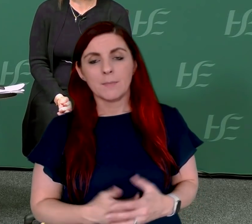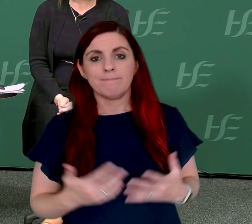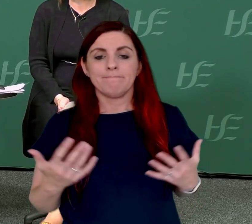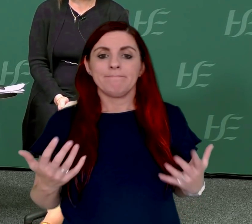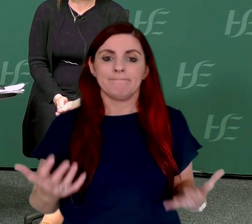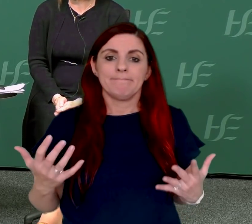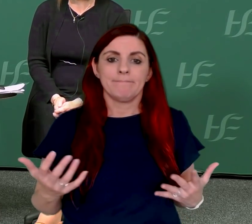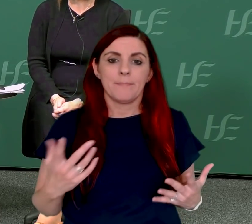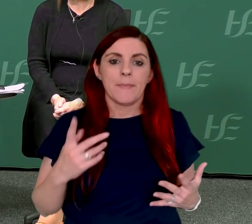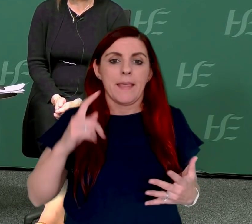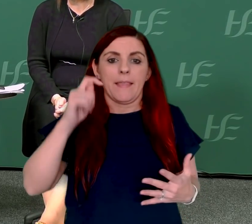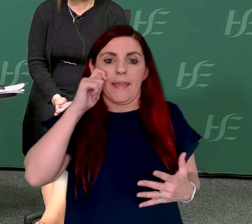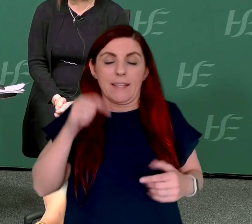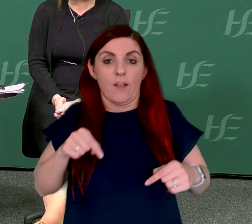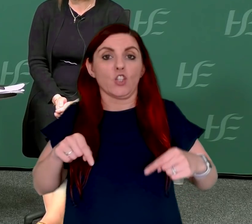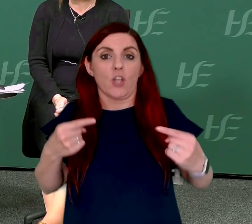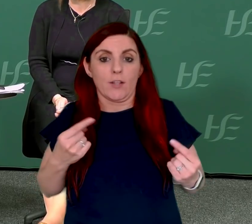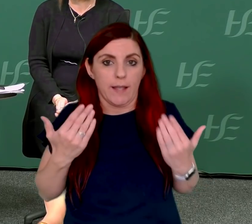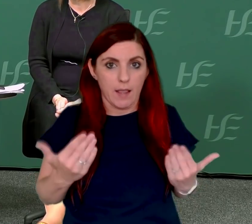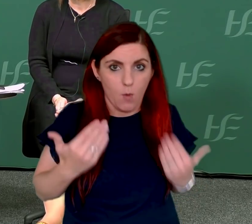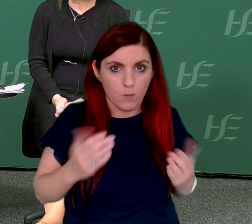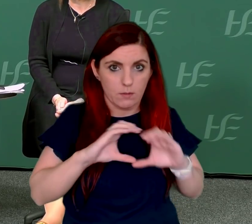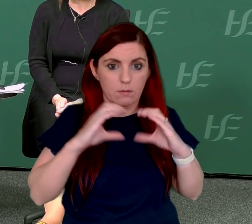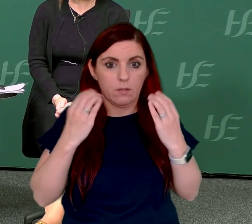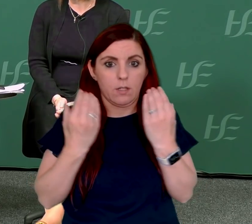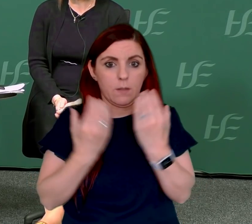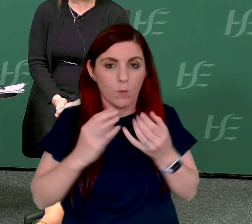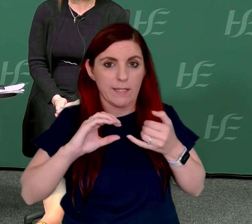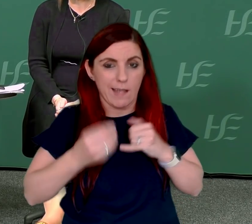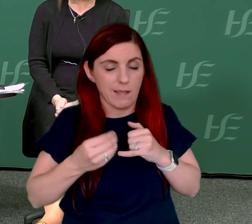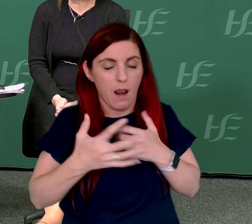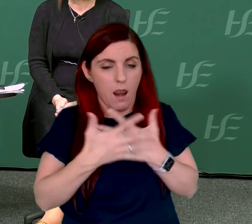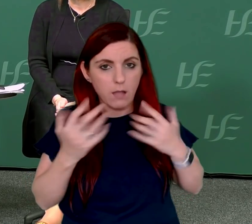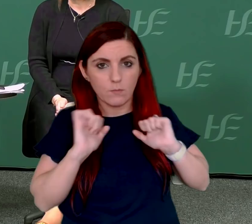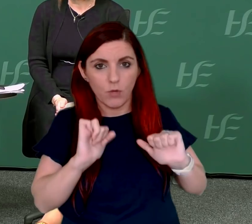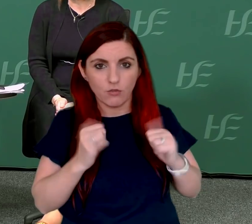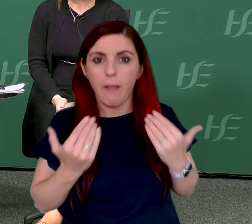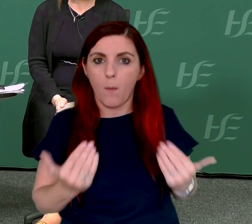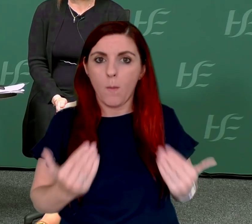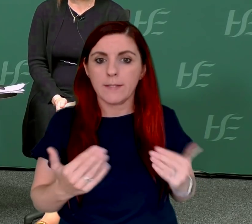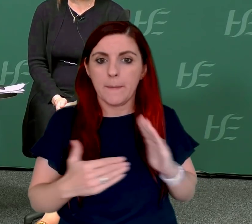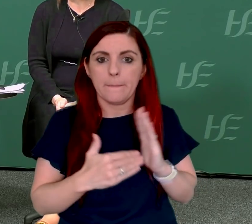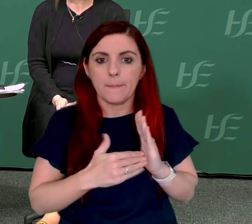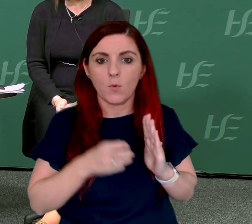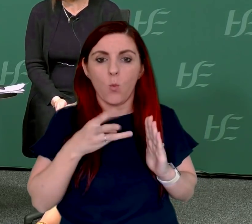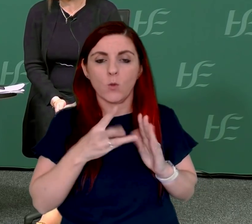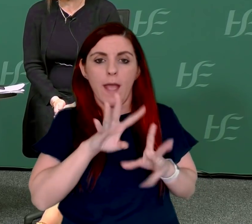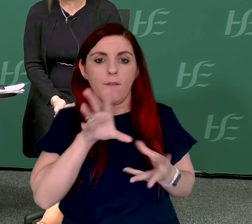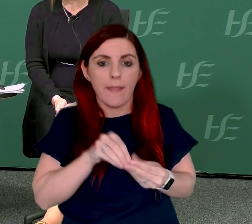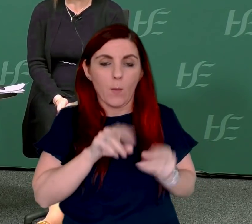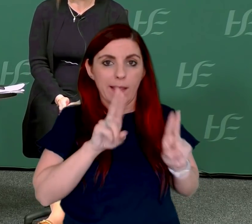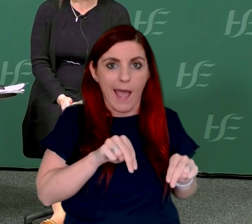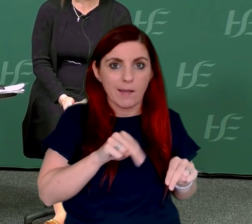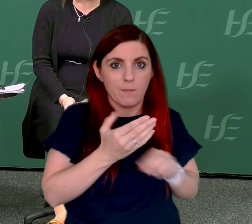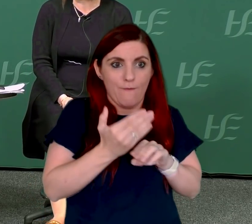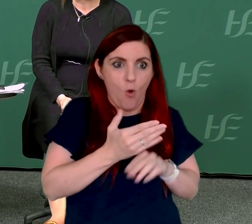I think that it's very challenging at the minute, so community testing is under extreme pressure. So in terms of, we will do everything before we do that, put it that